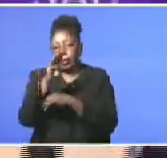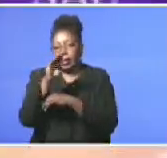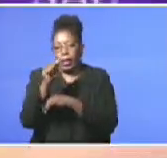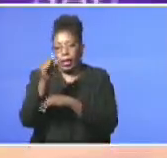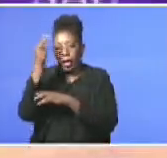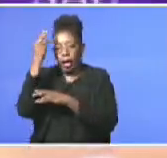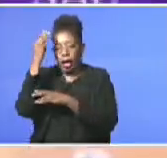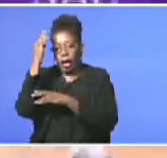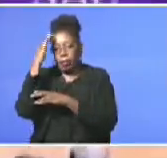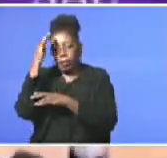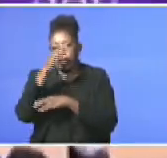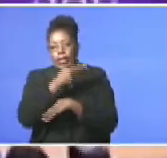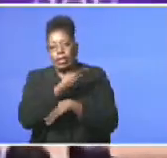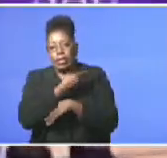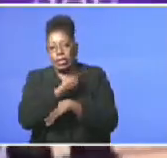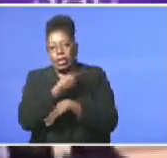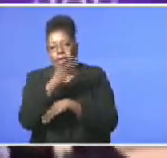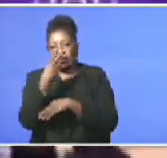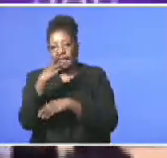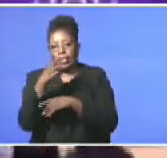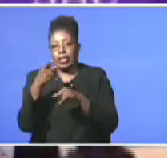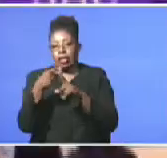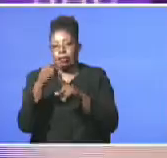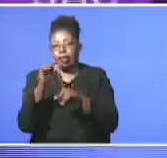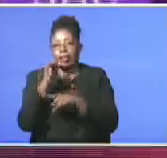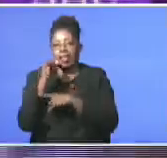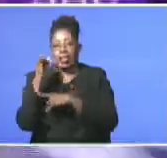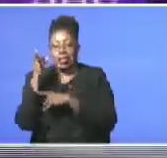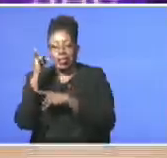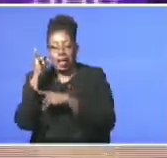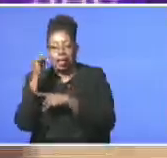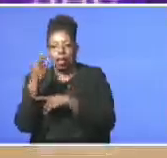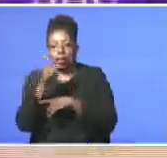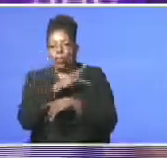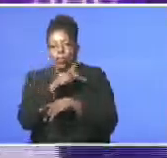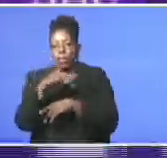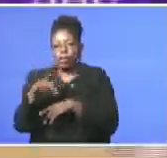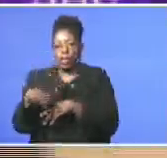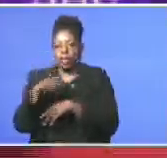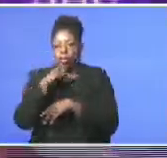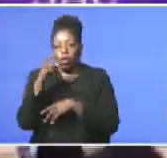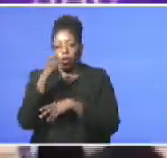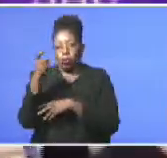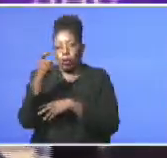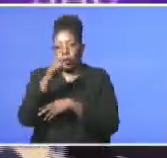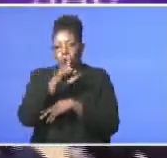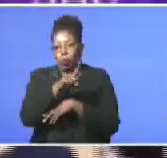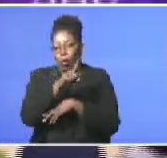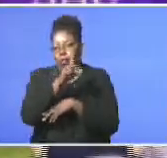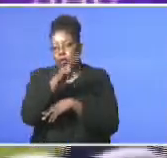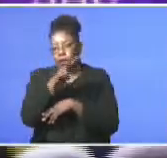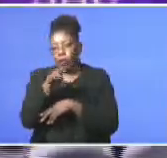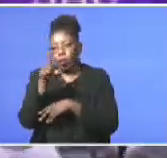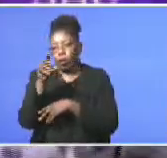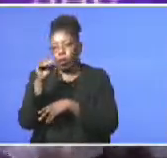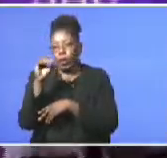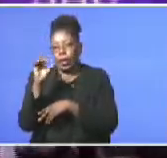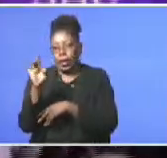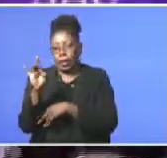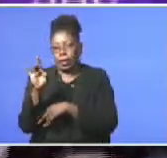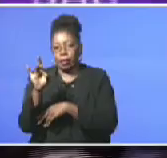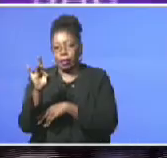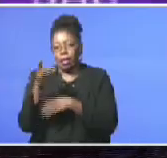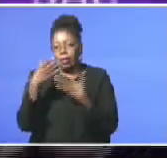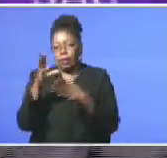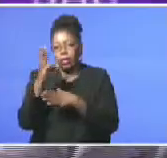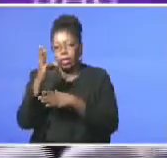with 16 points and 5 assists yesterday, but the Sacramento Kings went down 122-108 as they ended a 6-game road